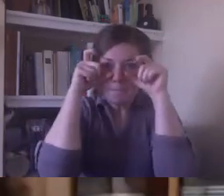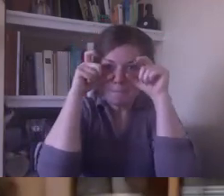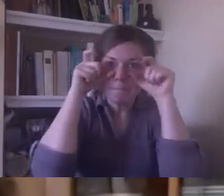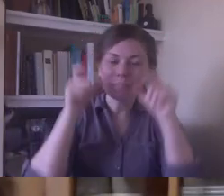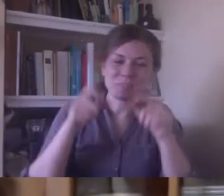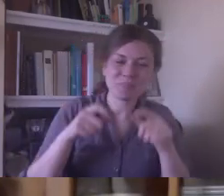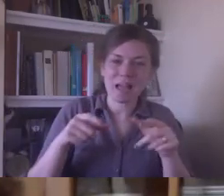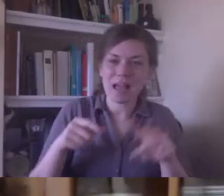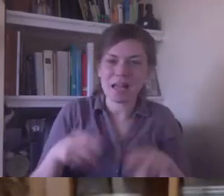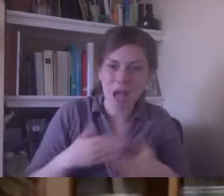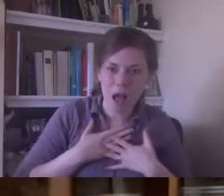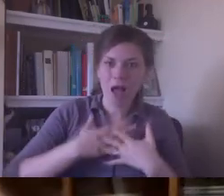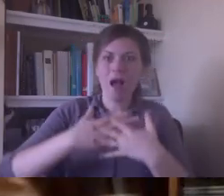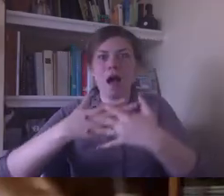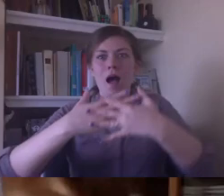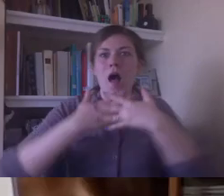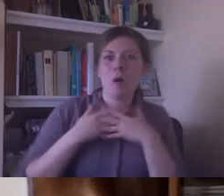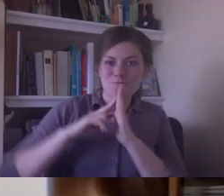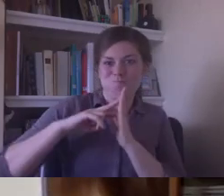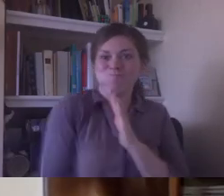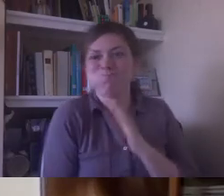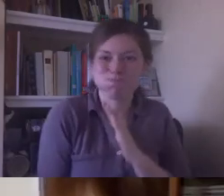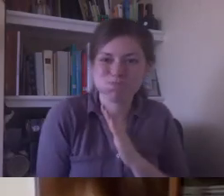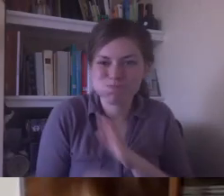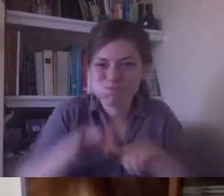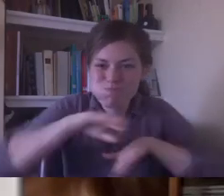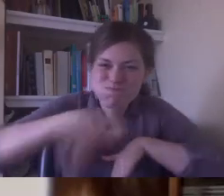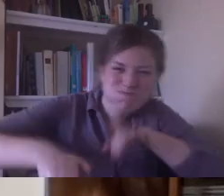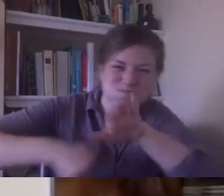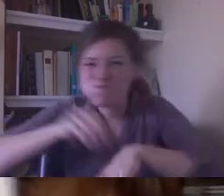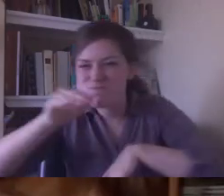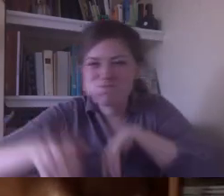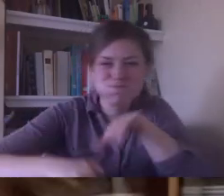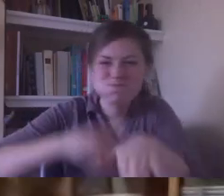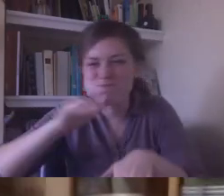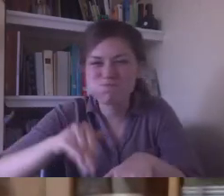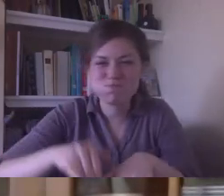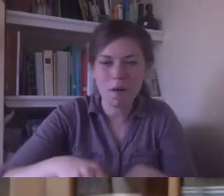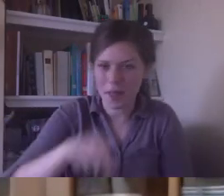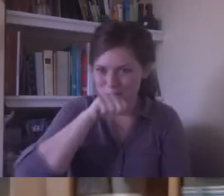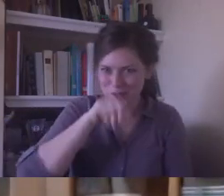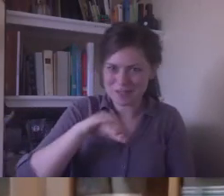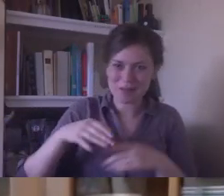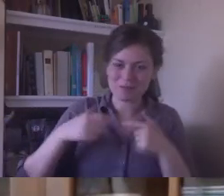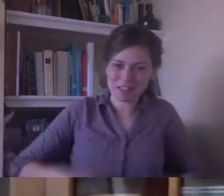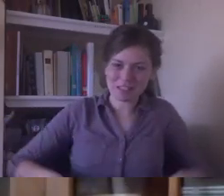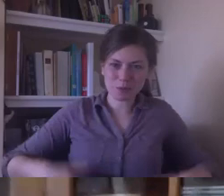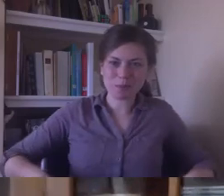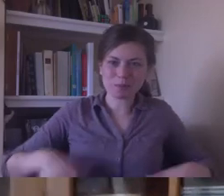He took a deep breath and dove in. Do you love his little swim trunks?